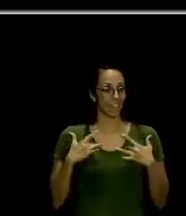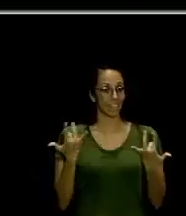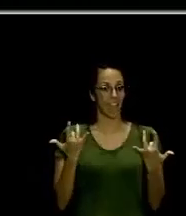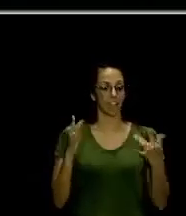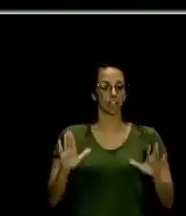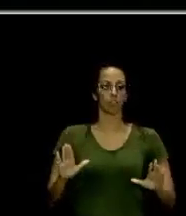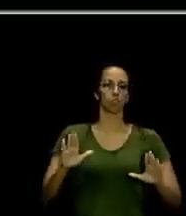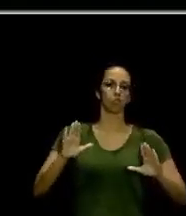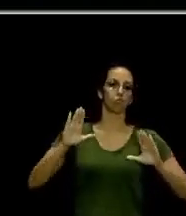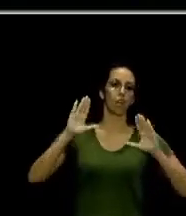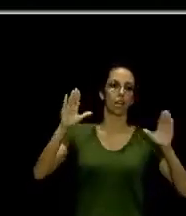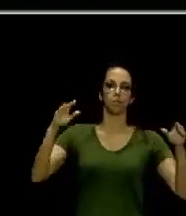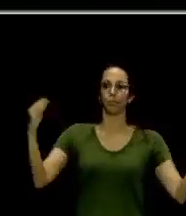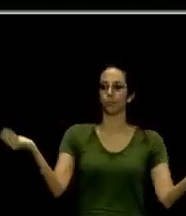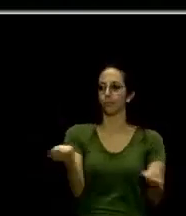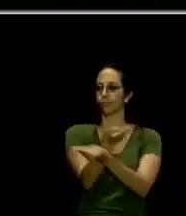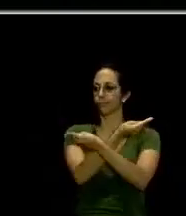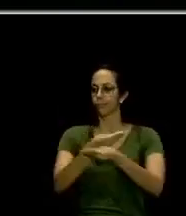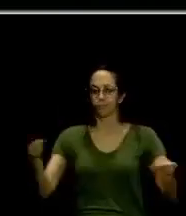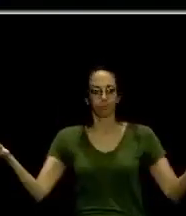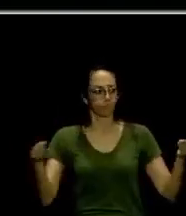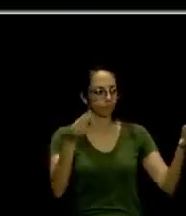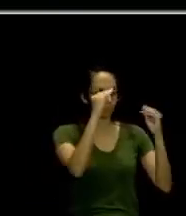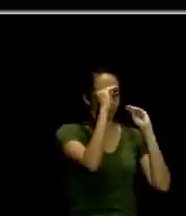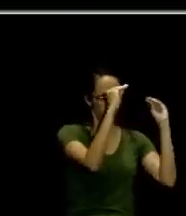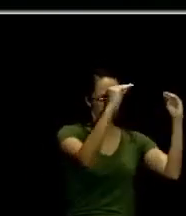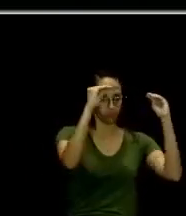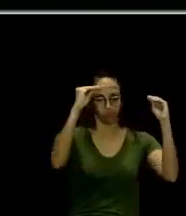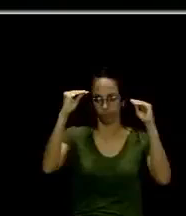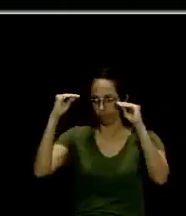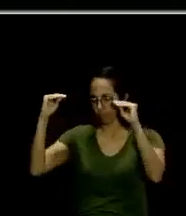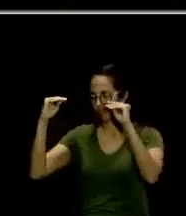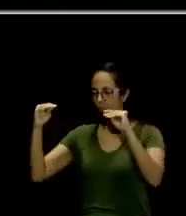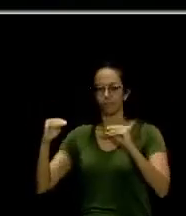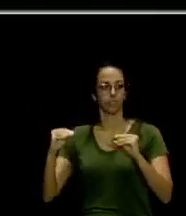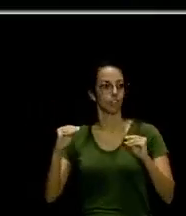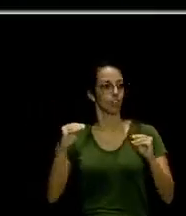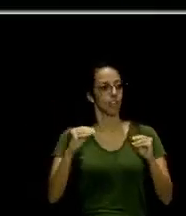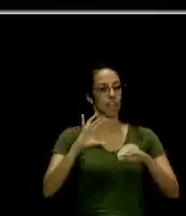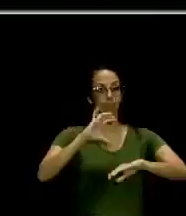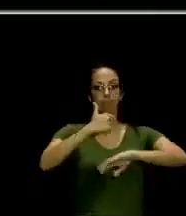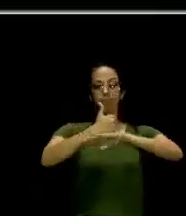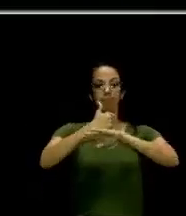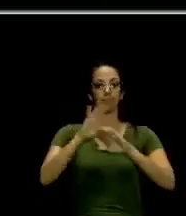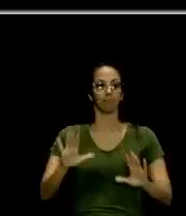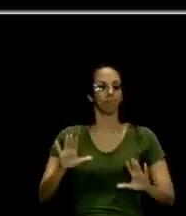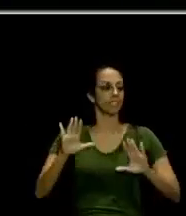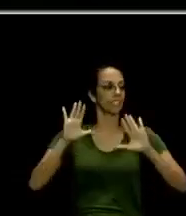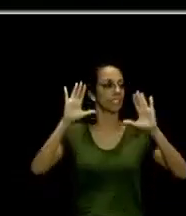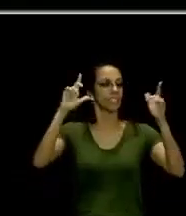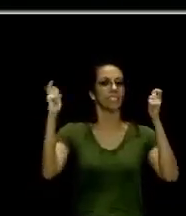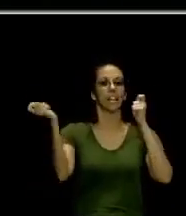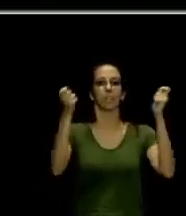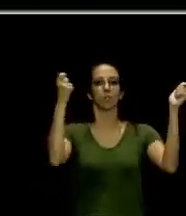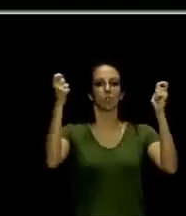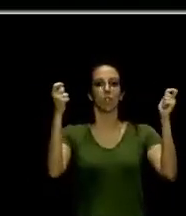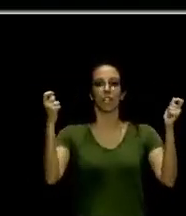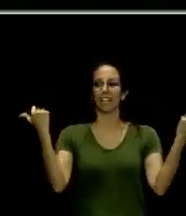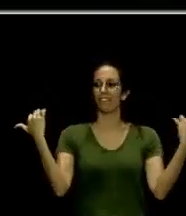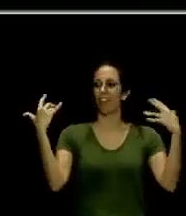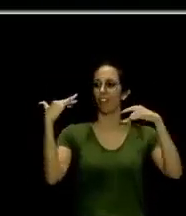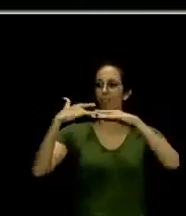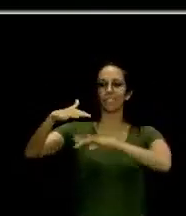incredible facilitator and a convener that creates such a welcoming and celebratory environment that brings together individuals